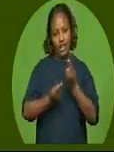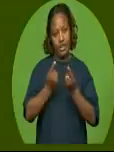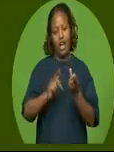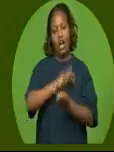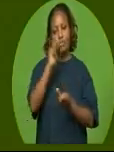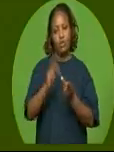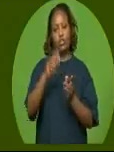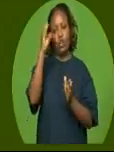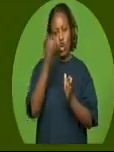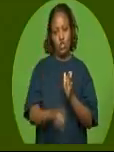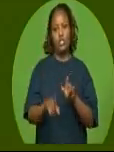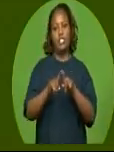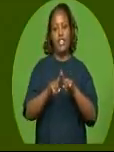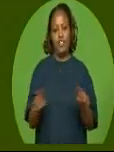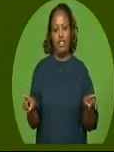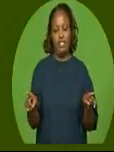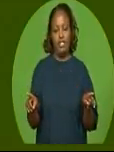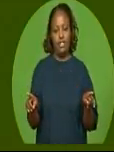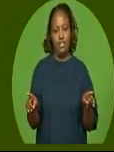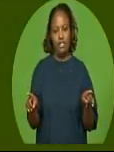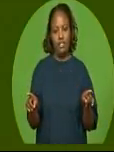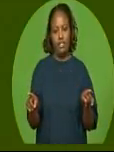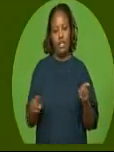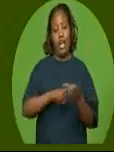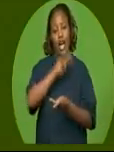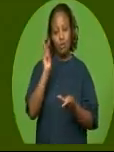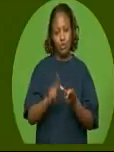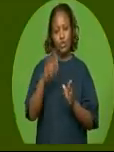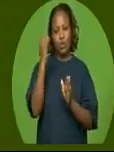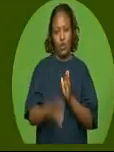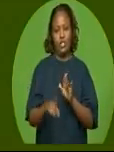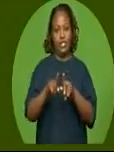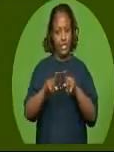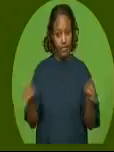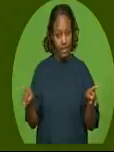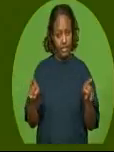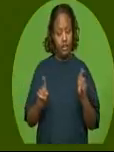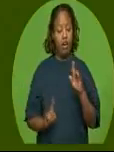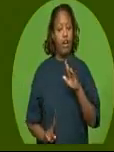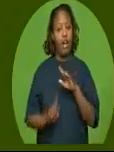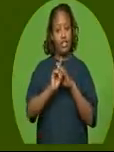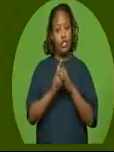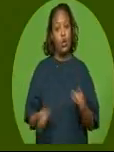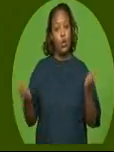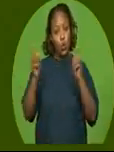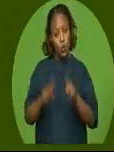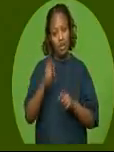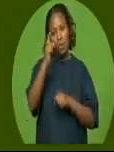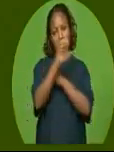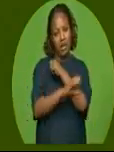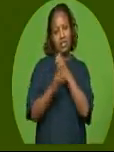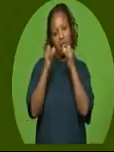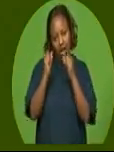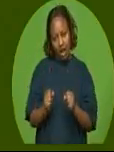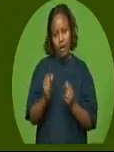is absolute cost difference. Absolute cost difference arises when